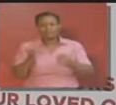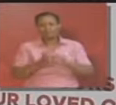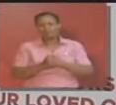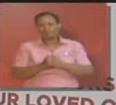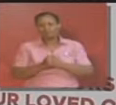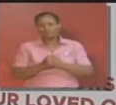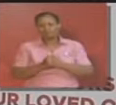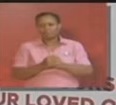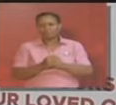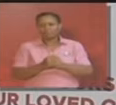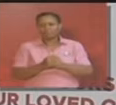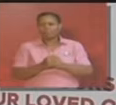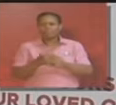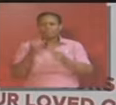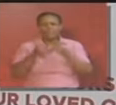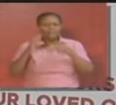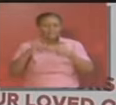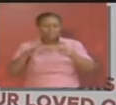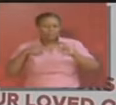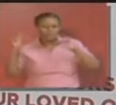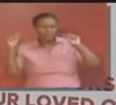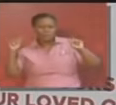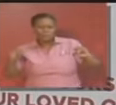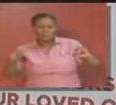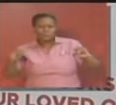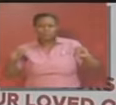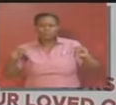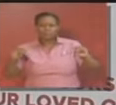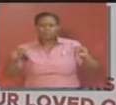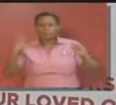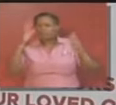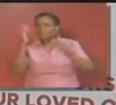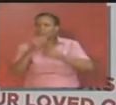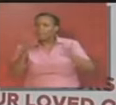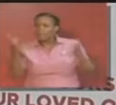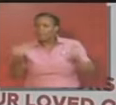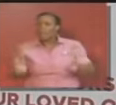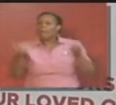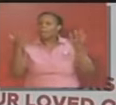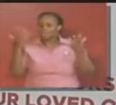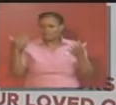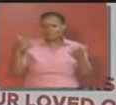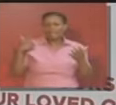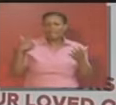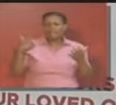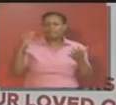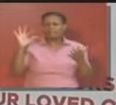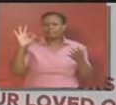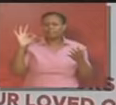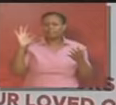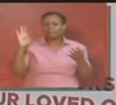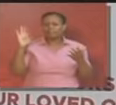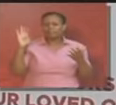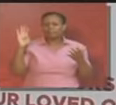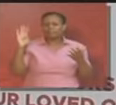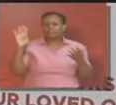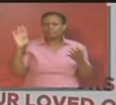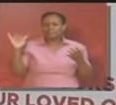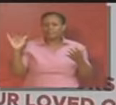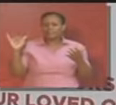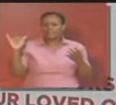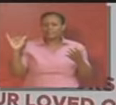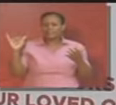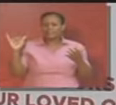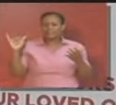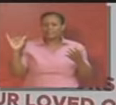I was here, I gave the number of cases for County Caroni for the month of February. I gave the number at the start of February